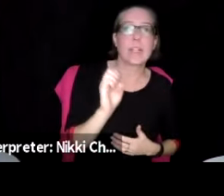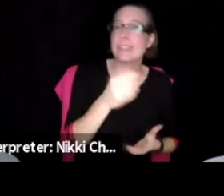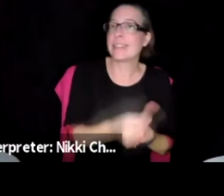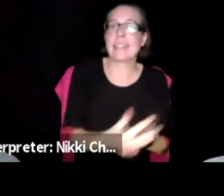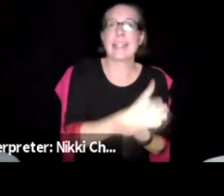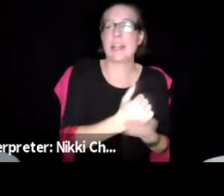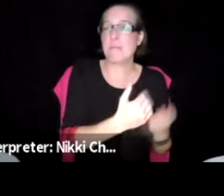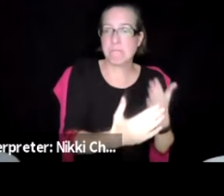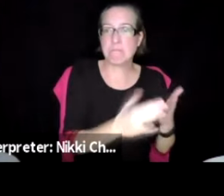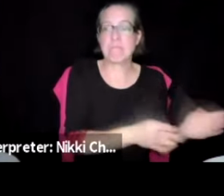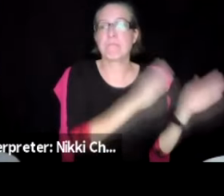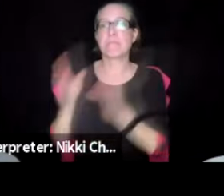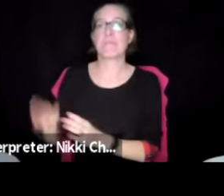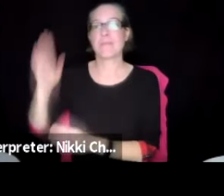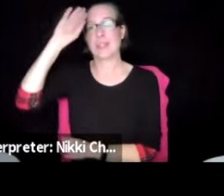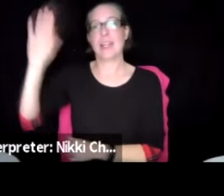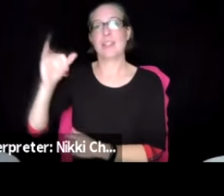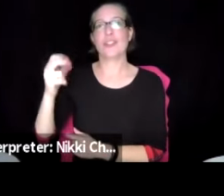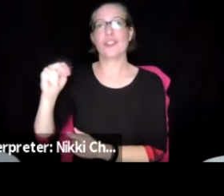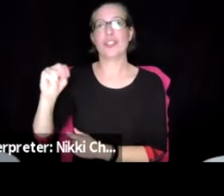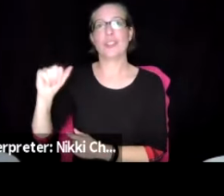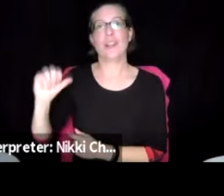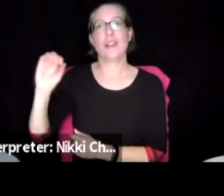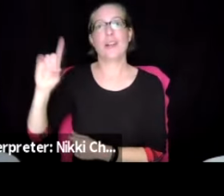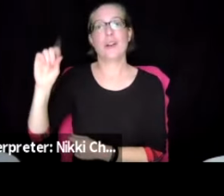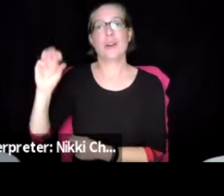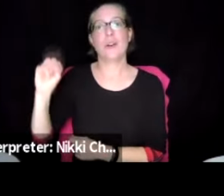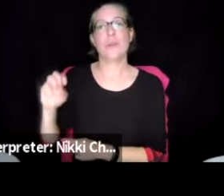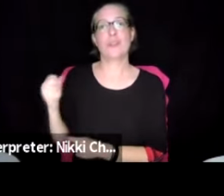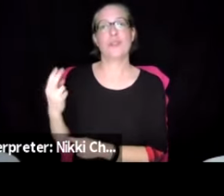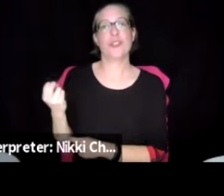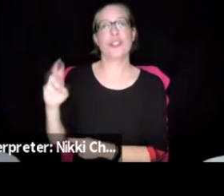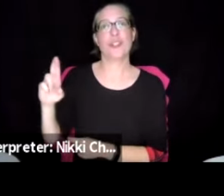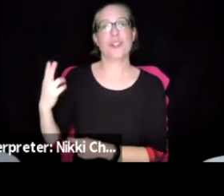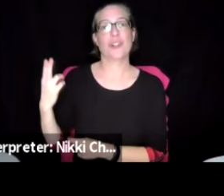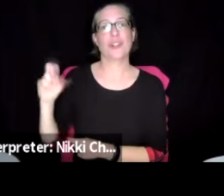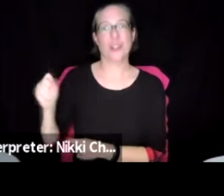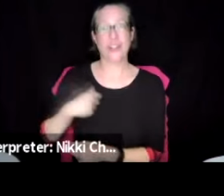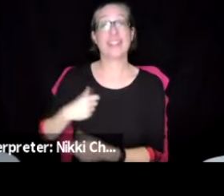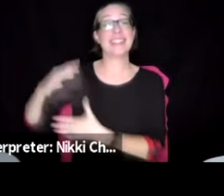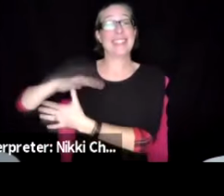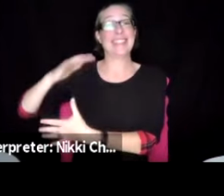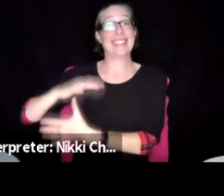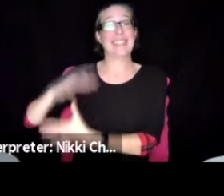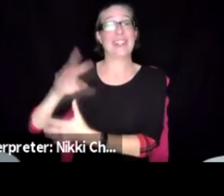Hi, my name is Jenna Odom. I use she, her, hers pronouns, and I'm a senior at Wheeler High School who's interested in public